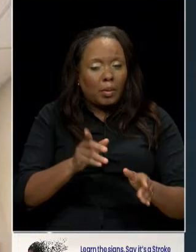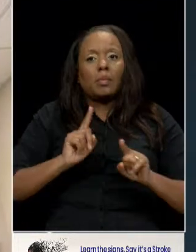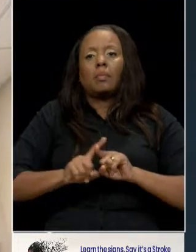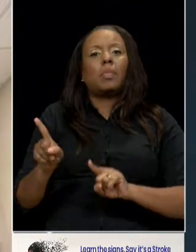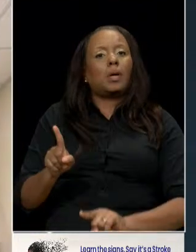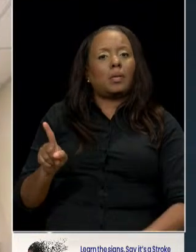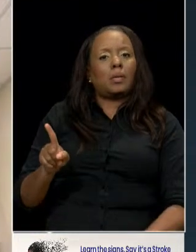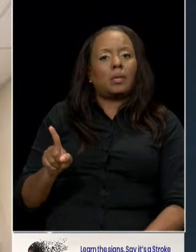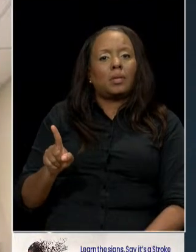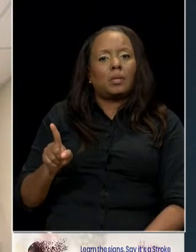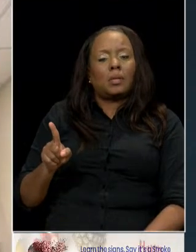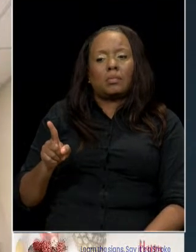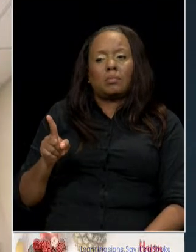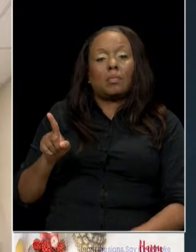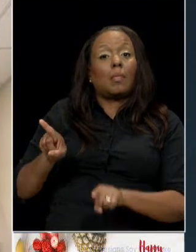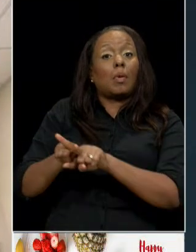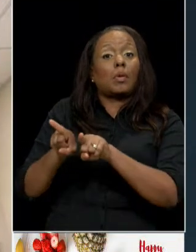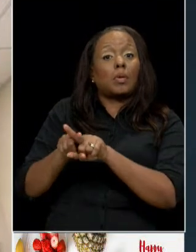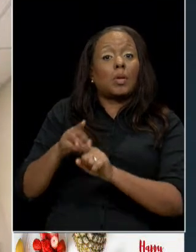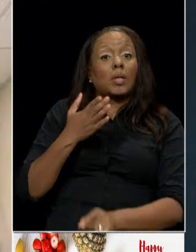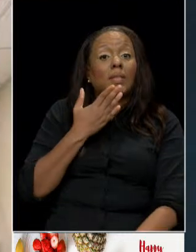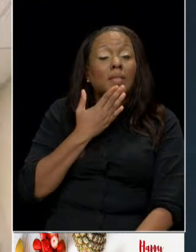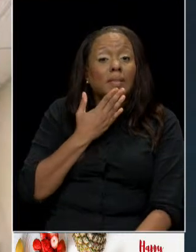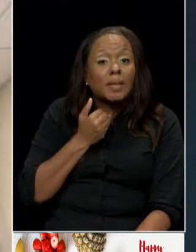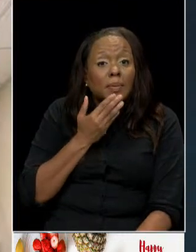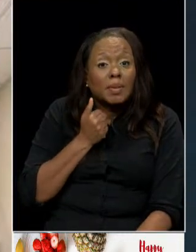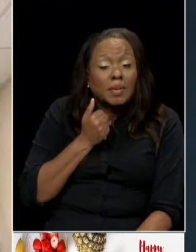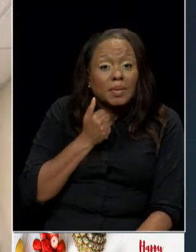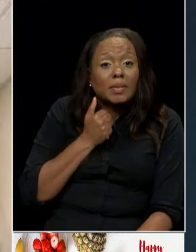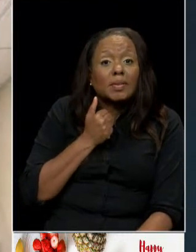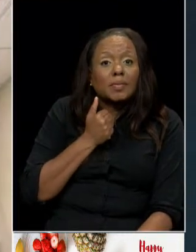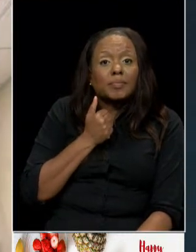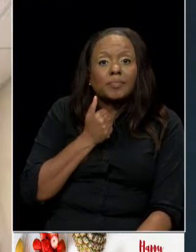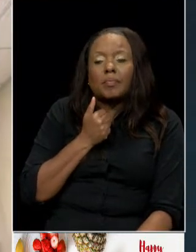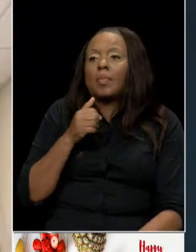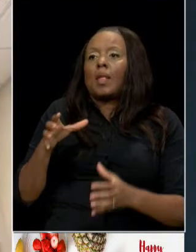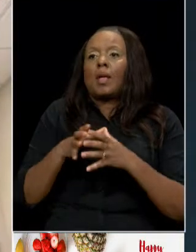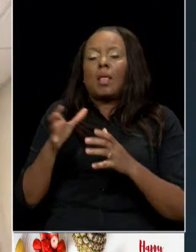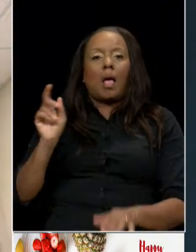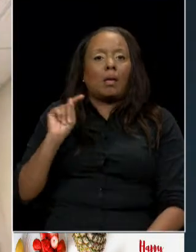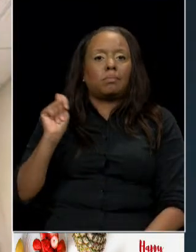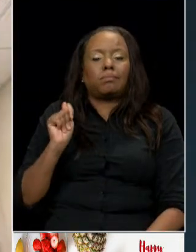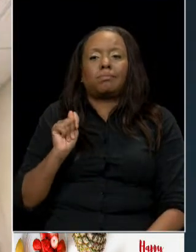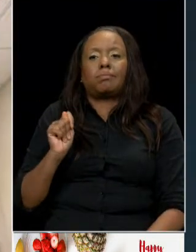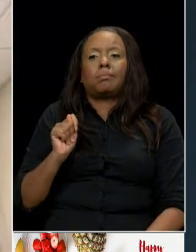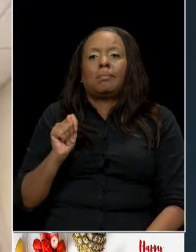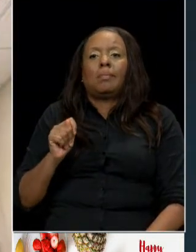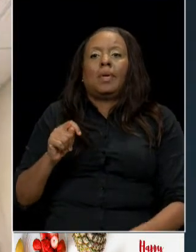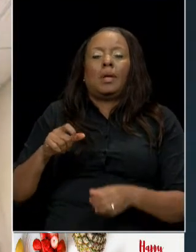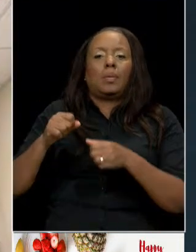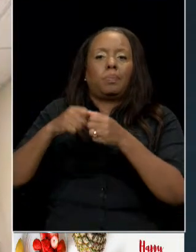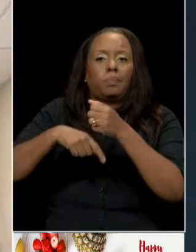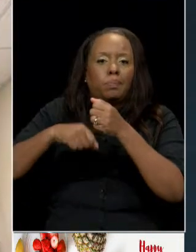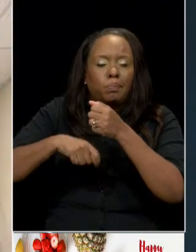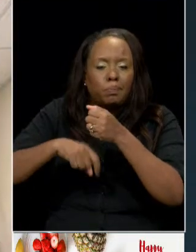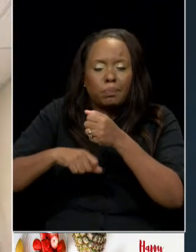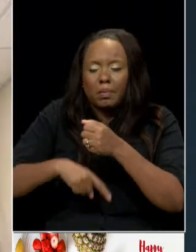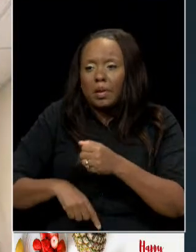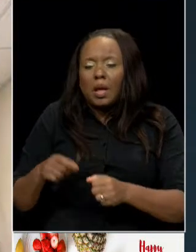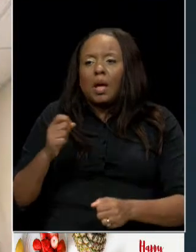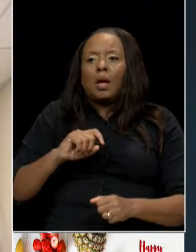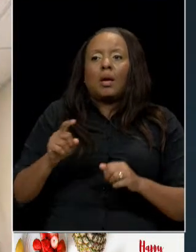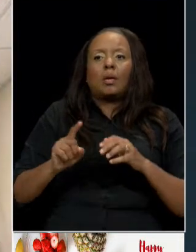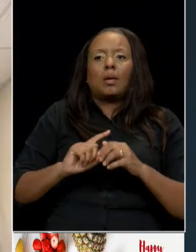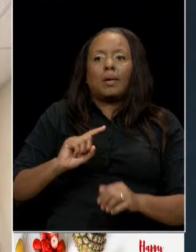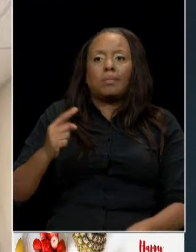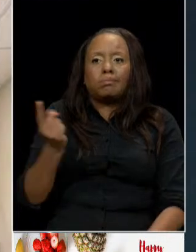with uncontrolled diabetes is that you have a lot of bladder dysfunction associated with that. And therefore, if you run into the bathroom